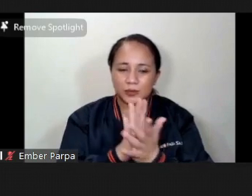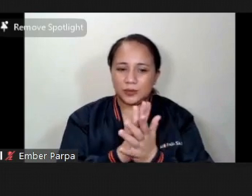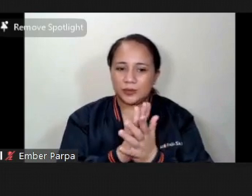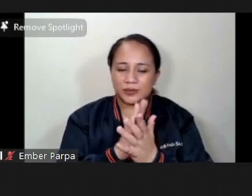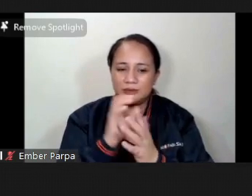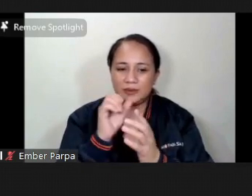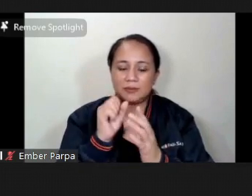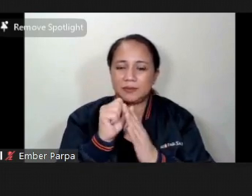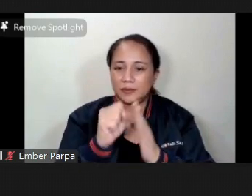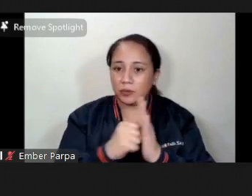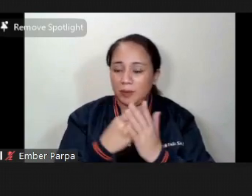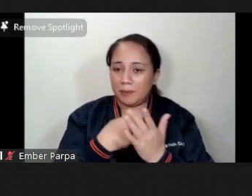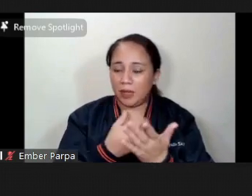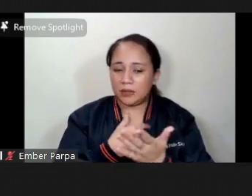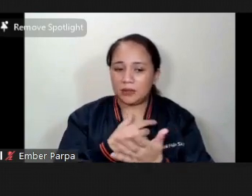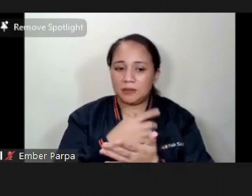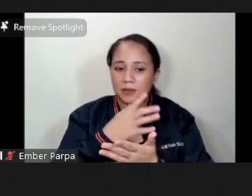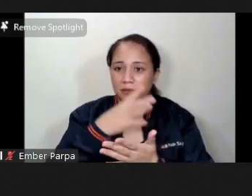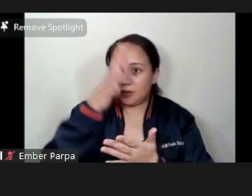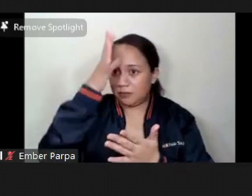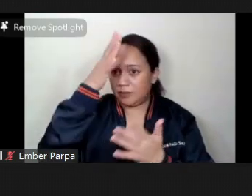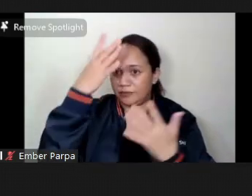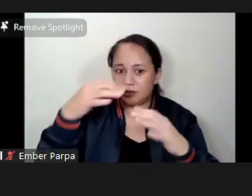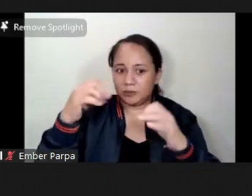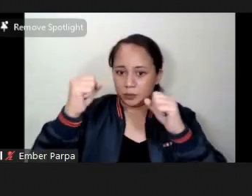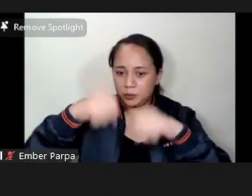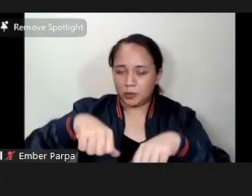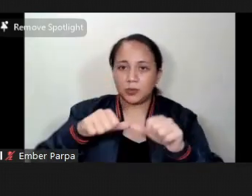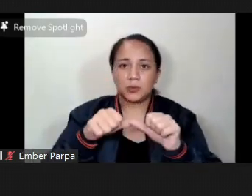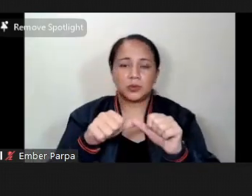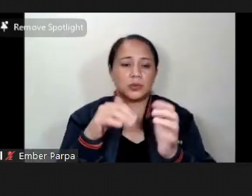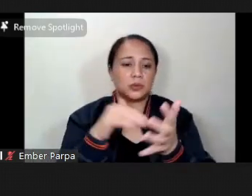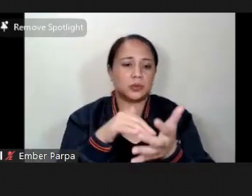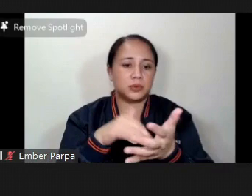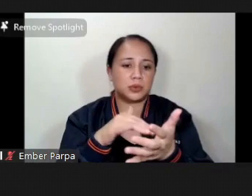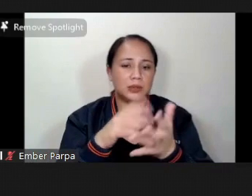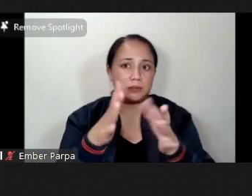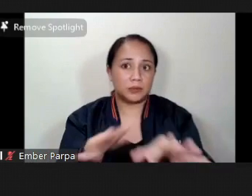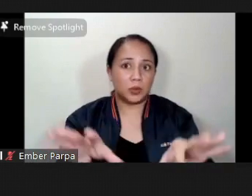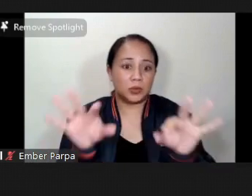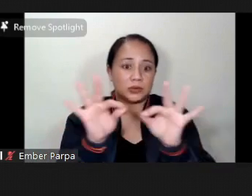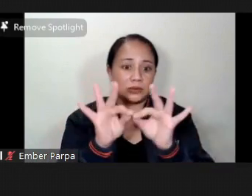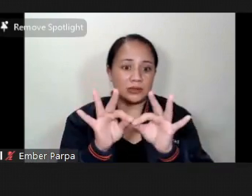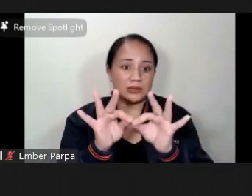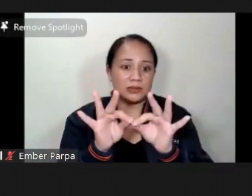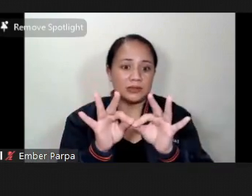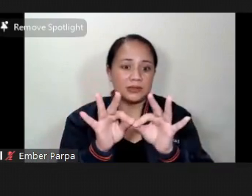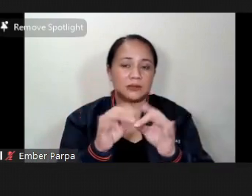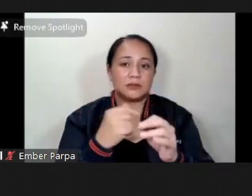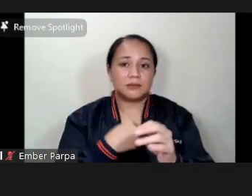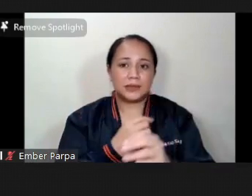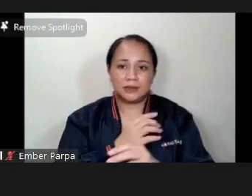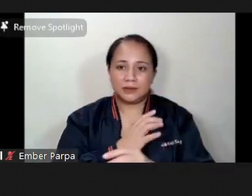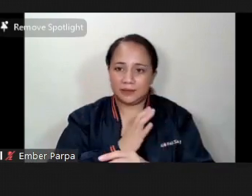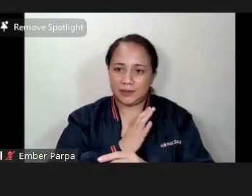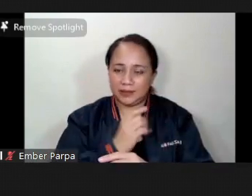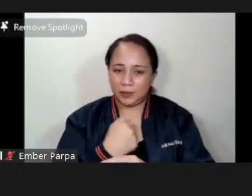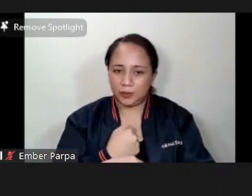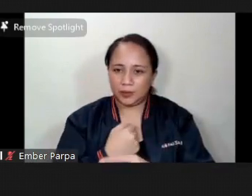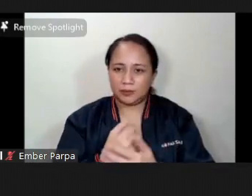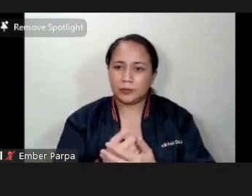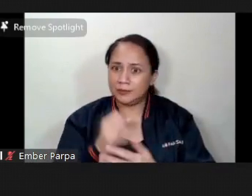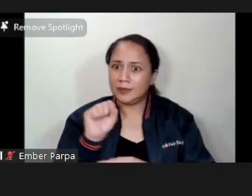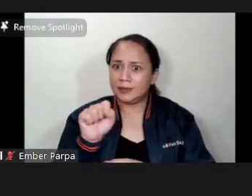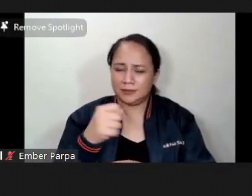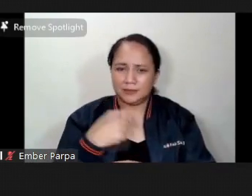My parents and I have come to an agreement that I will continue my studies for as long as I'll be in my best behavior. In which I